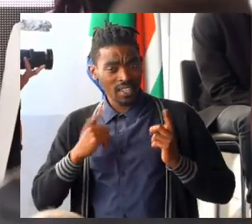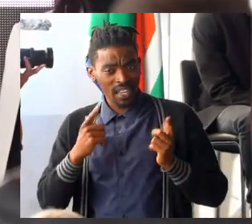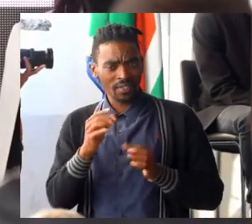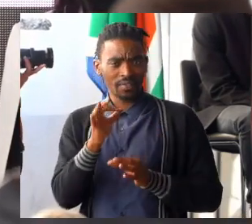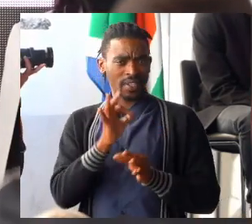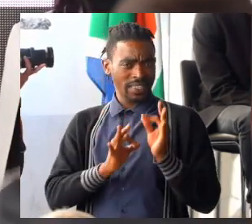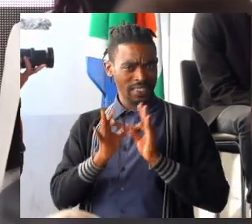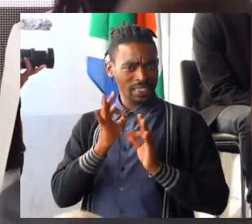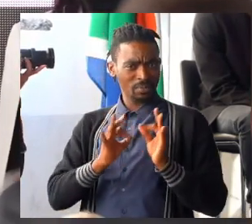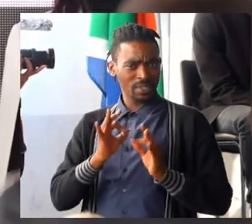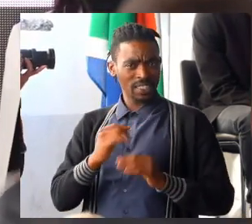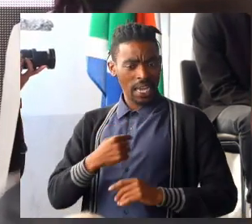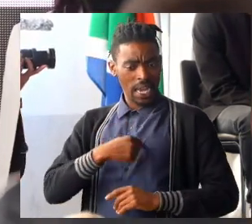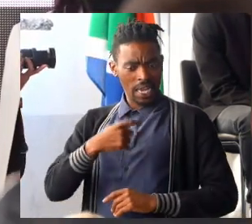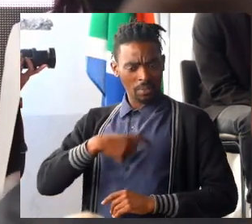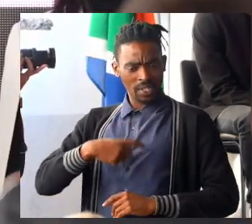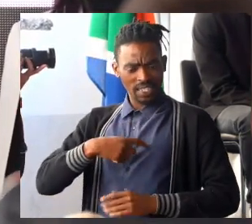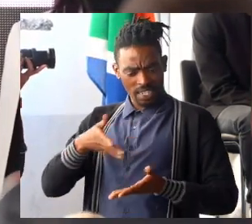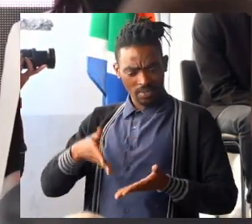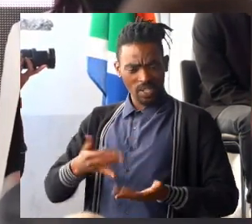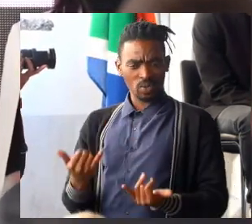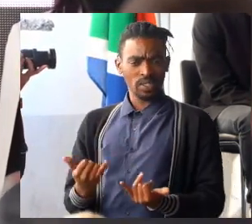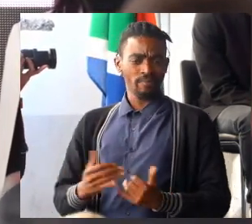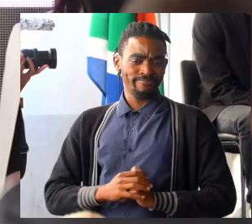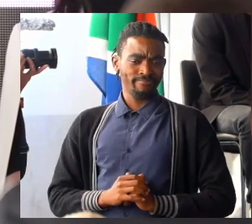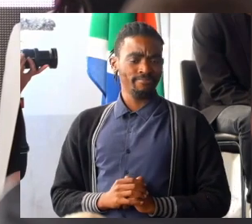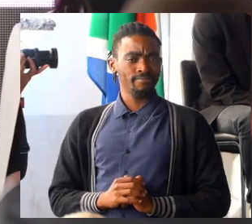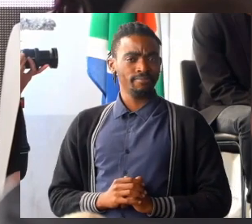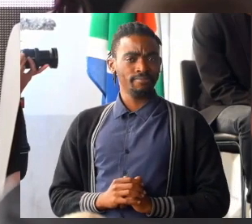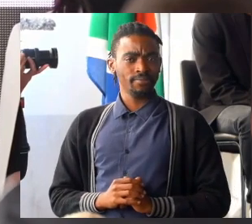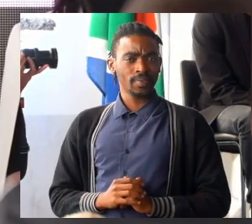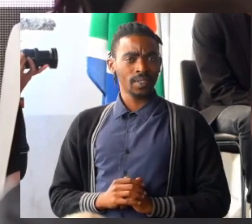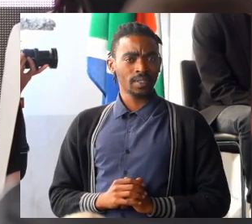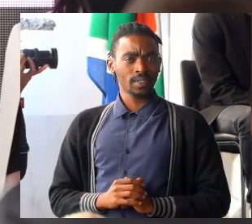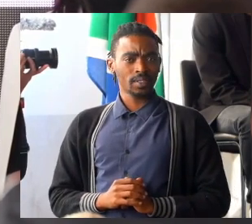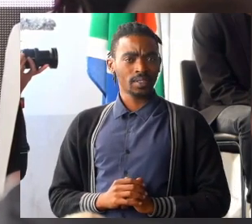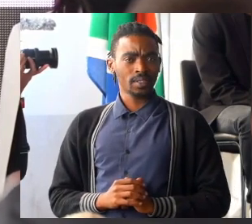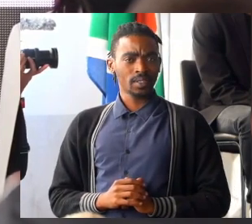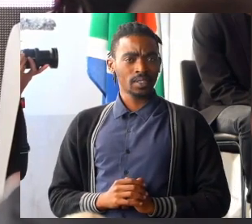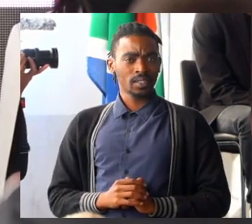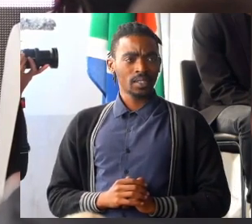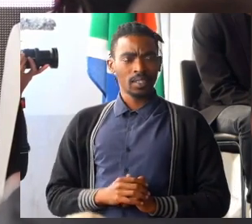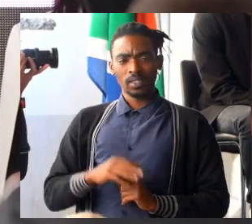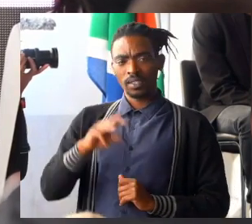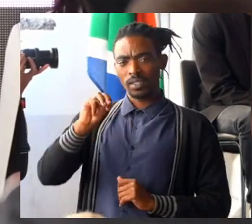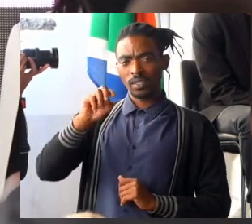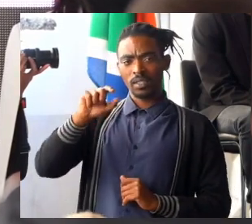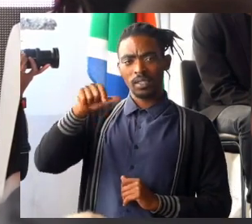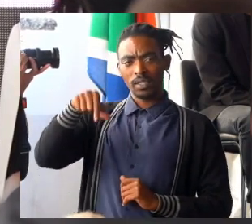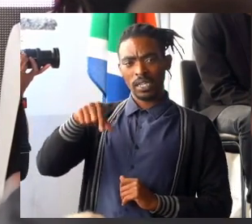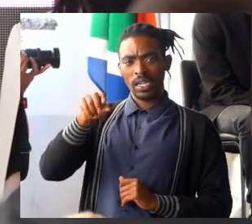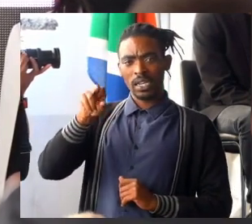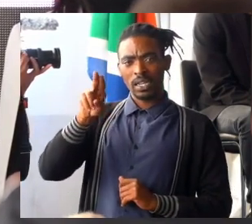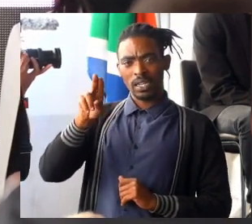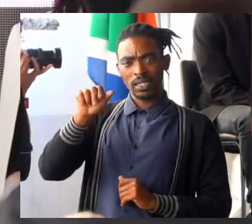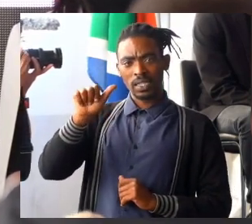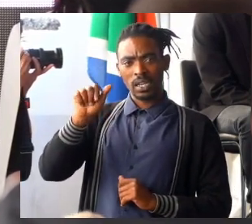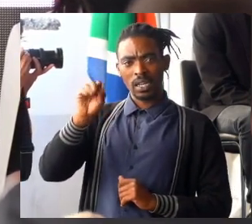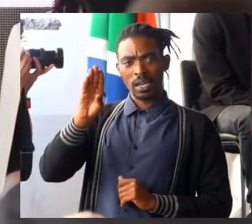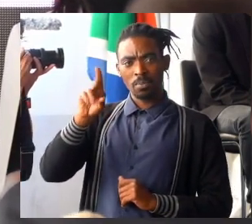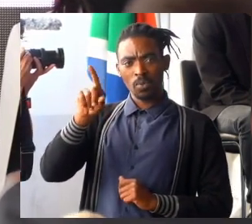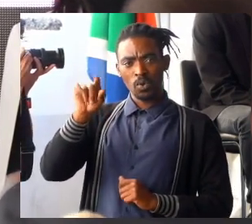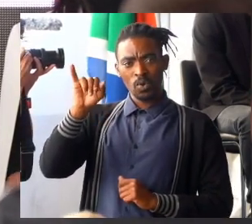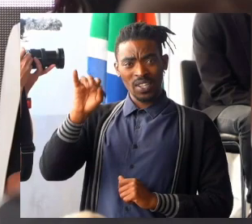why, personally, I'm here today. So Mkanduli is the place where, at 3 weeks old, my